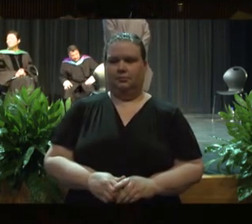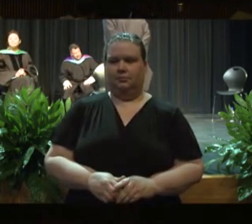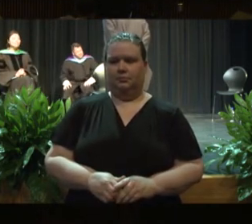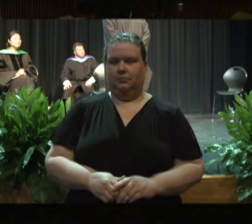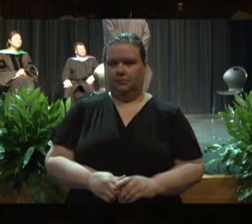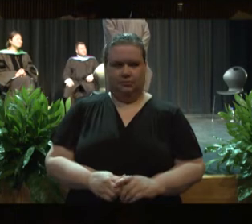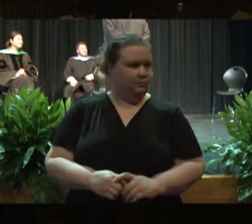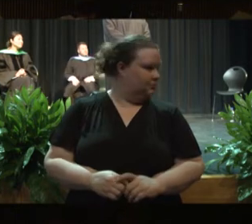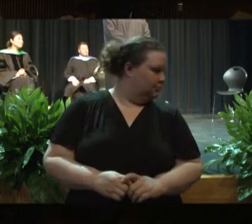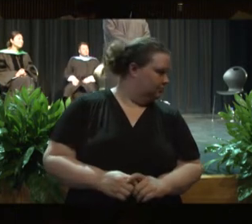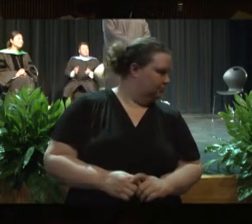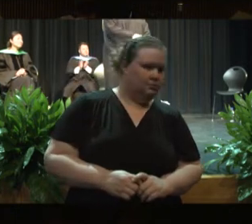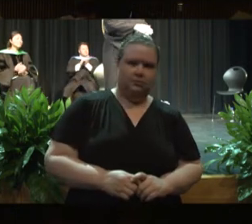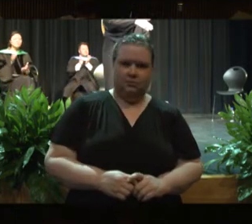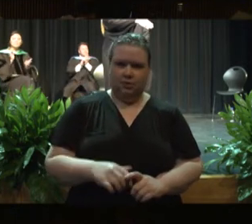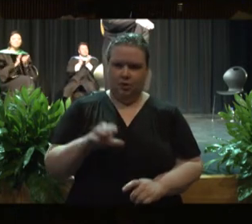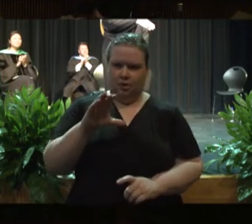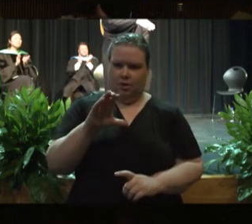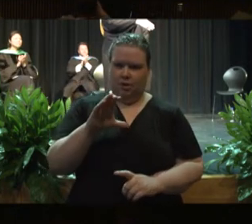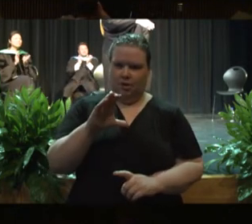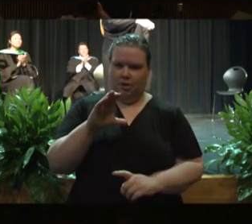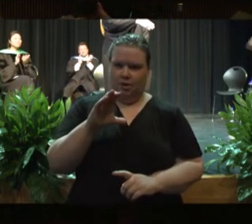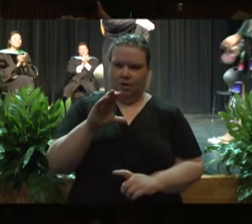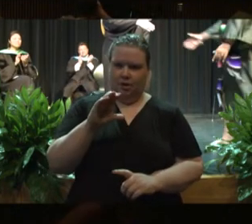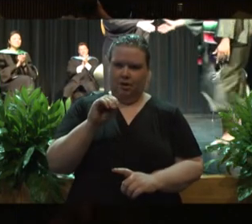Congratulations. Elizabeth Calixtro.